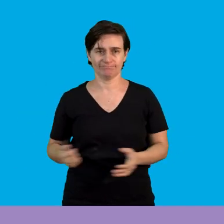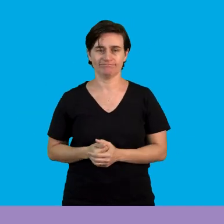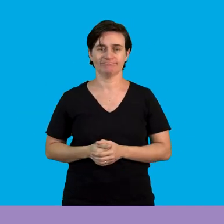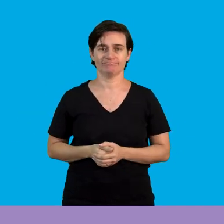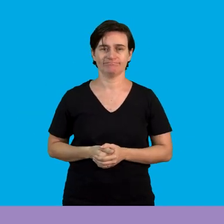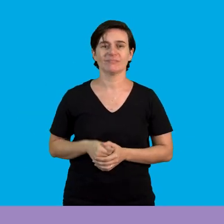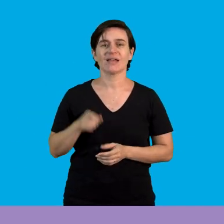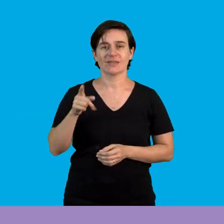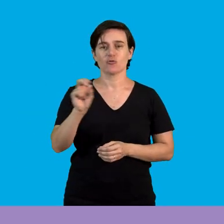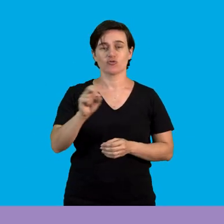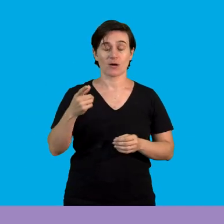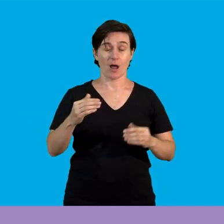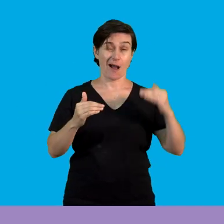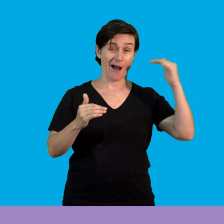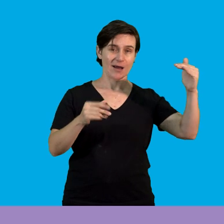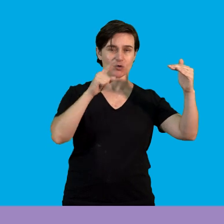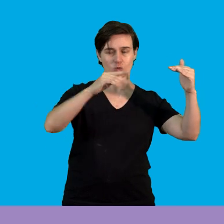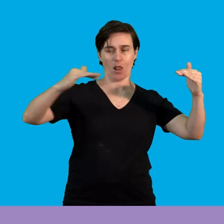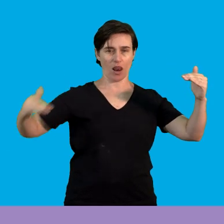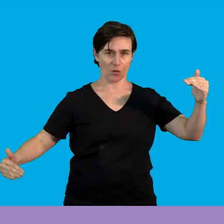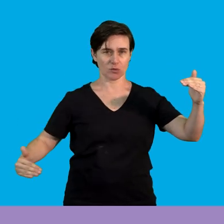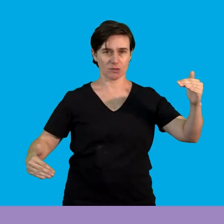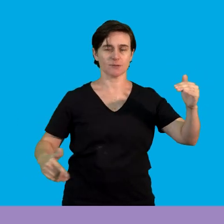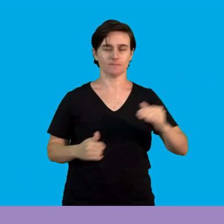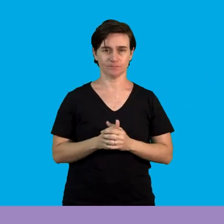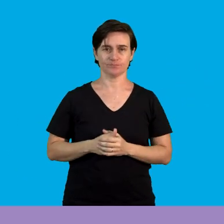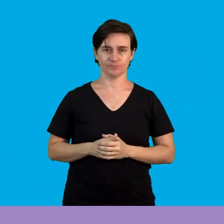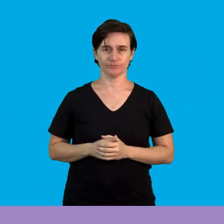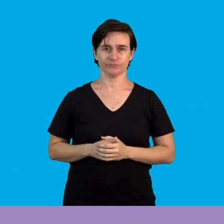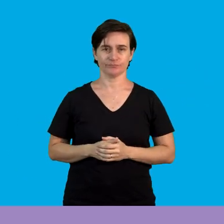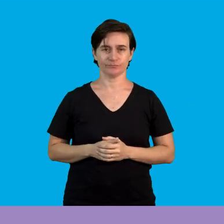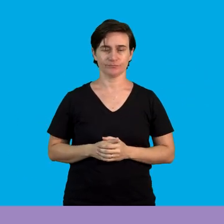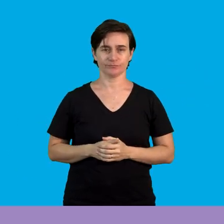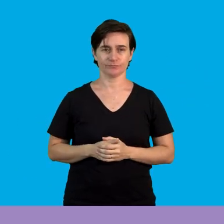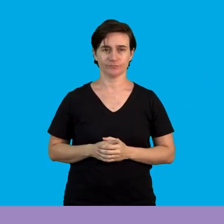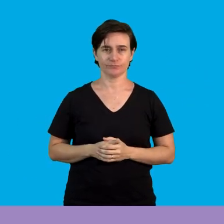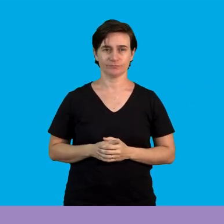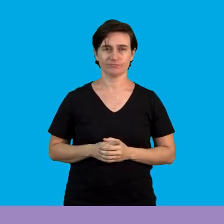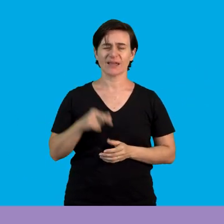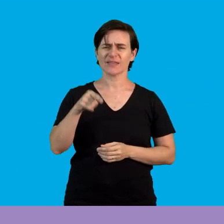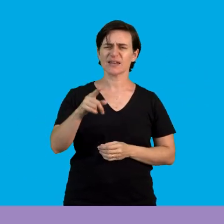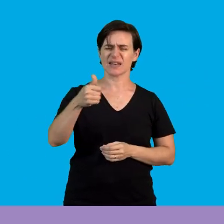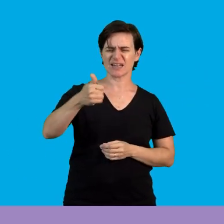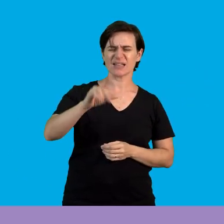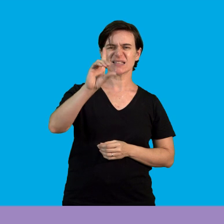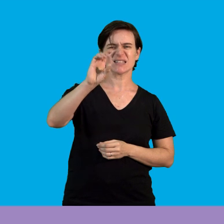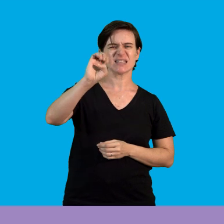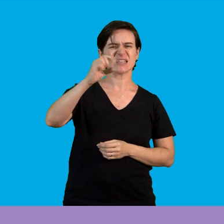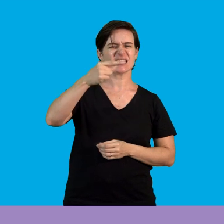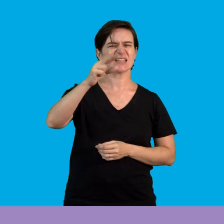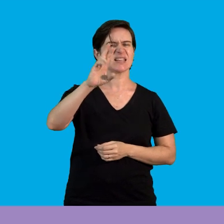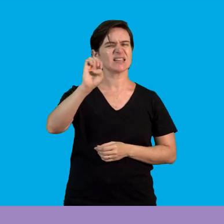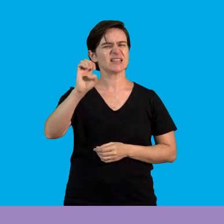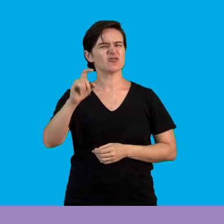4. So that is writing it in a descending order. We're starting from the highest exponent to the lowest. And then the